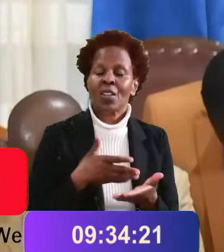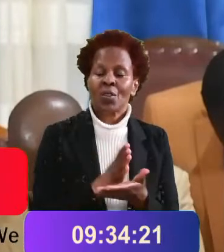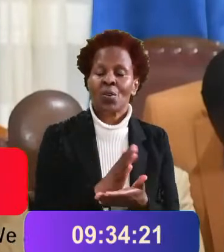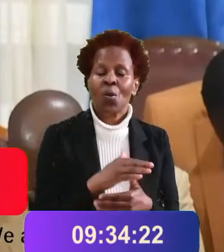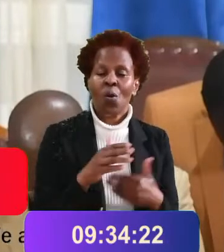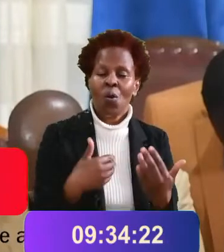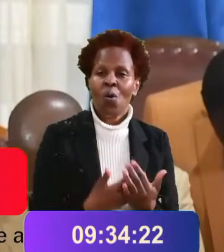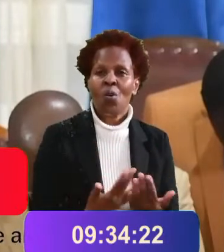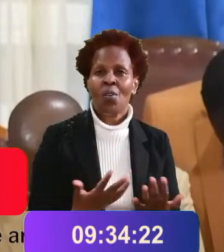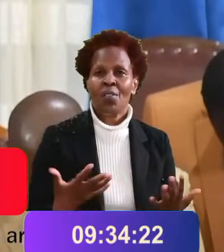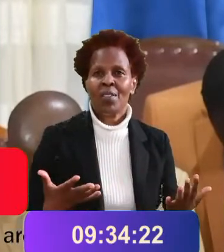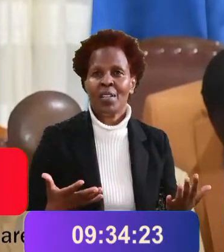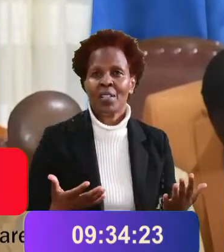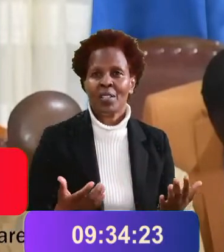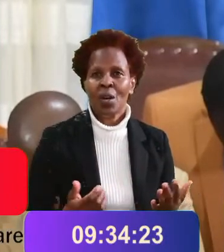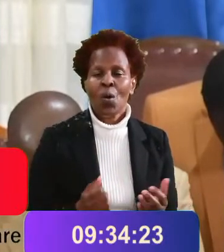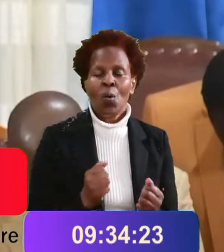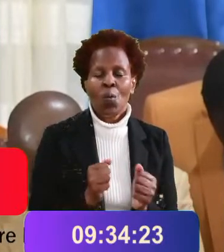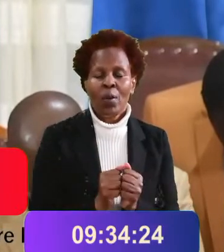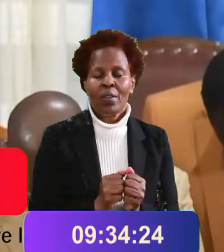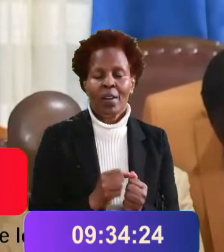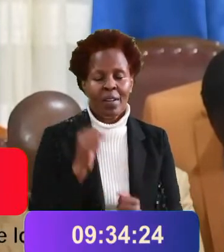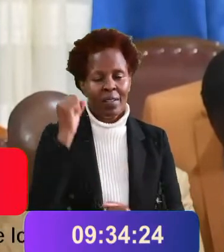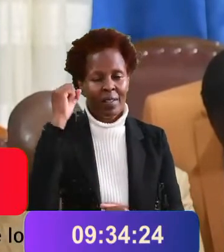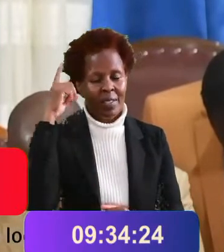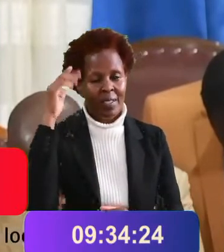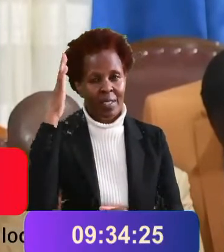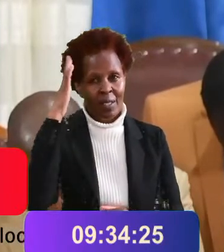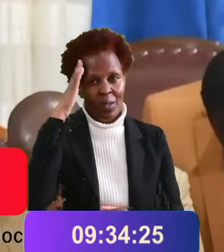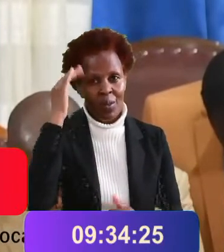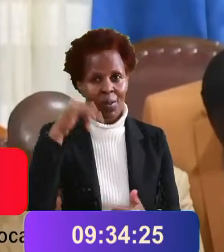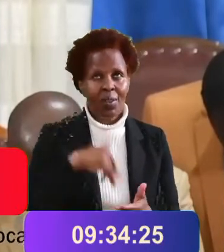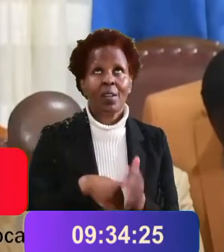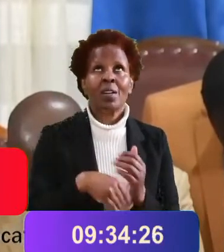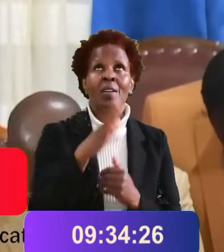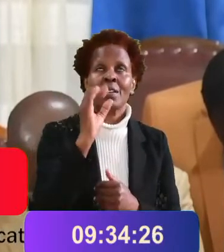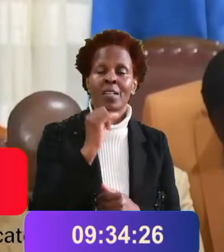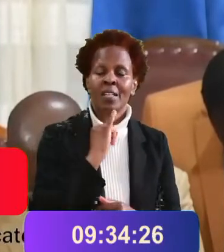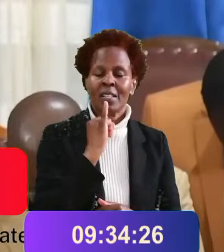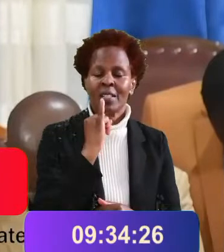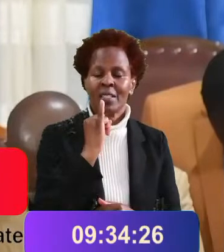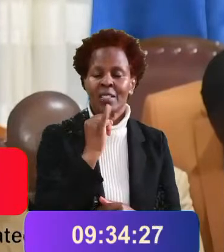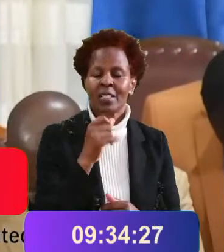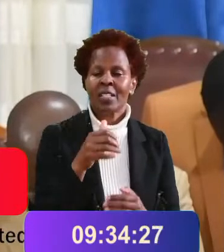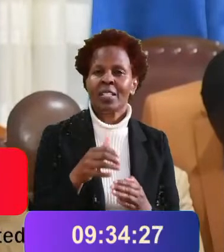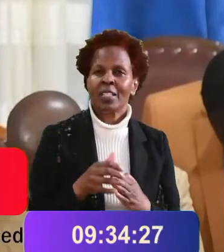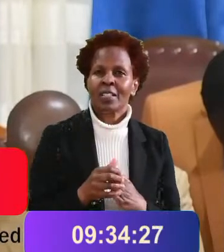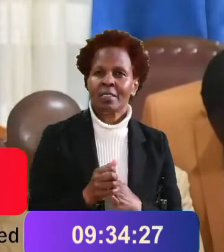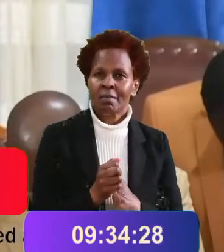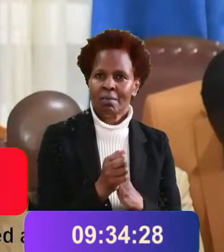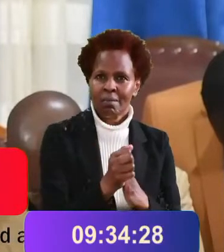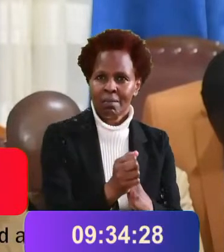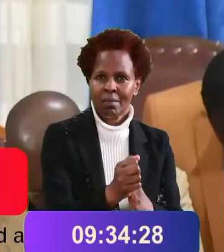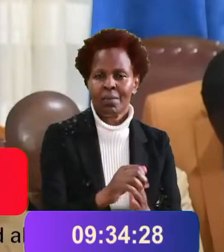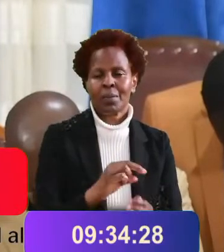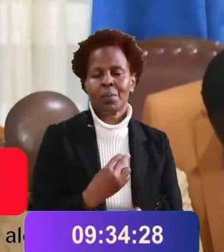circumstances with the knowledge and understanding that you are in control.